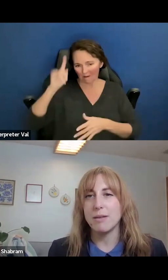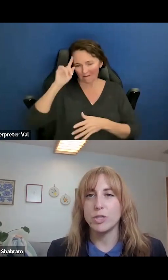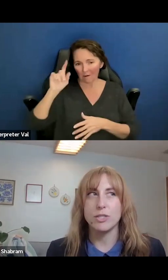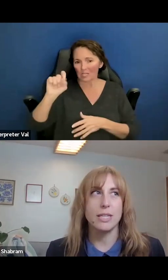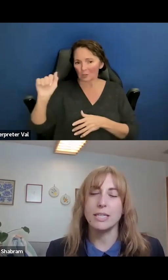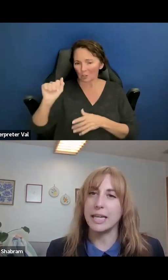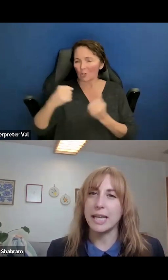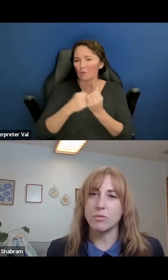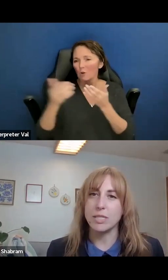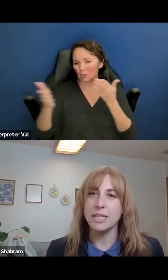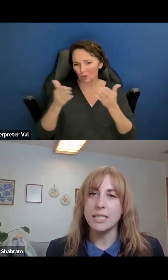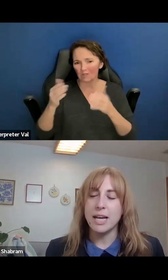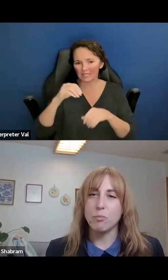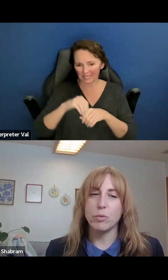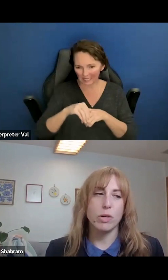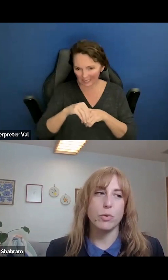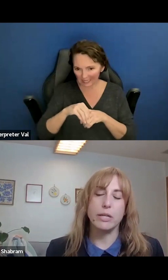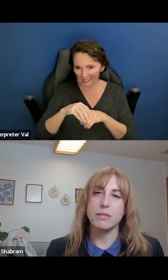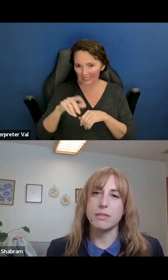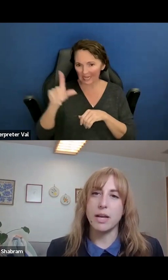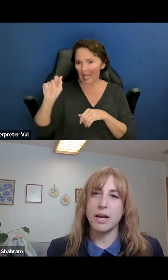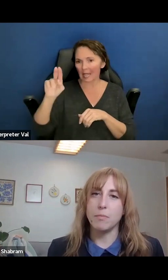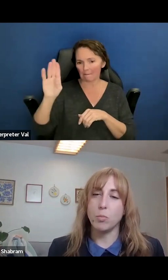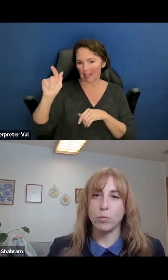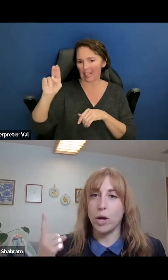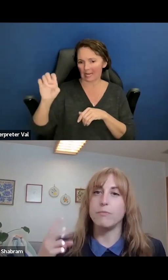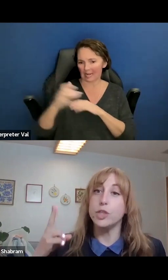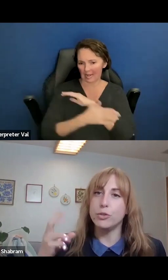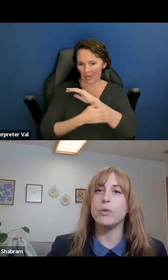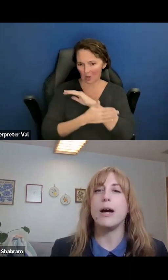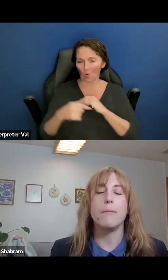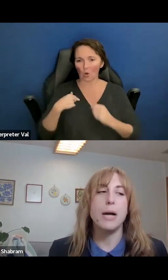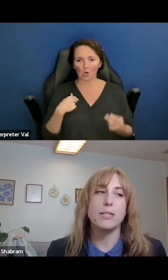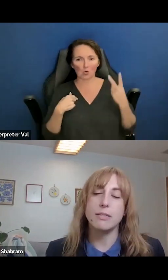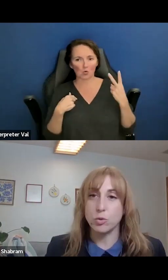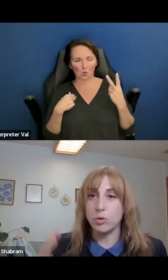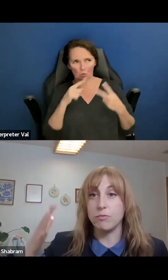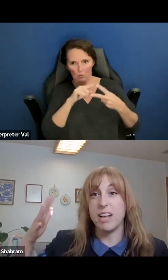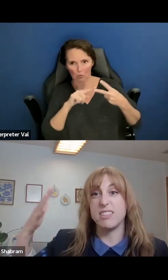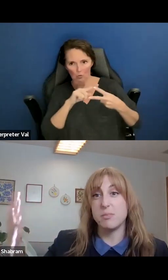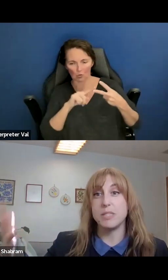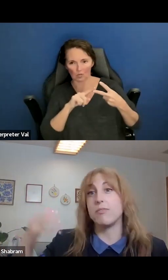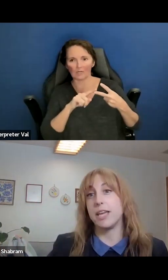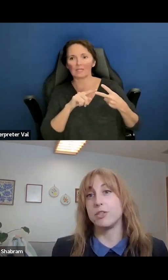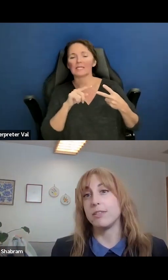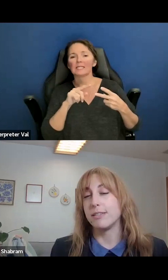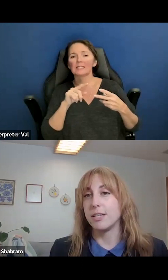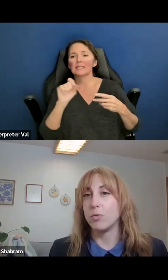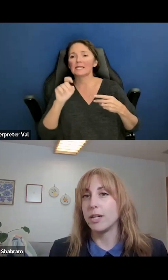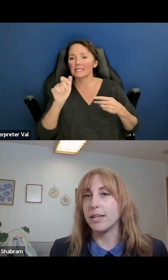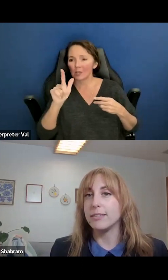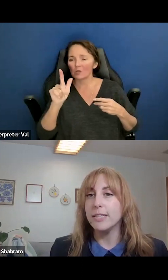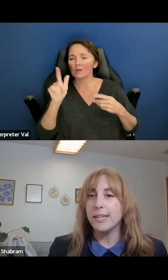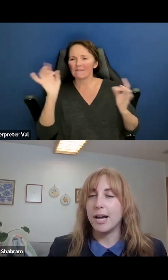Services, which is in Lane County. We're one of Oregon's, we're one of two sexual violence specific agencies